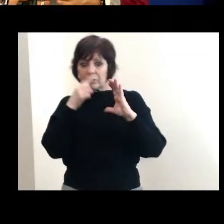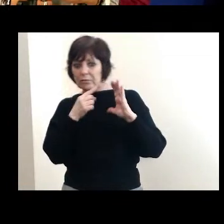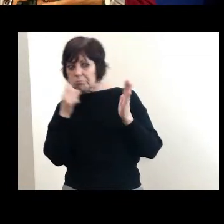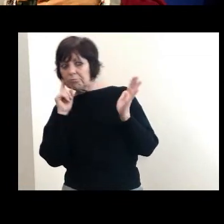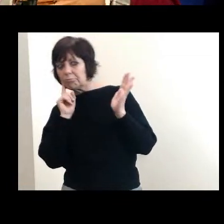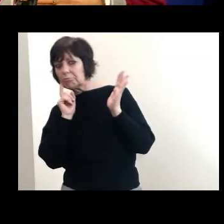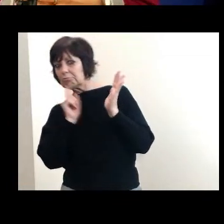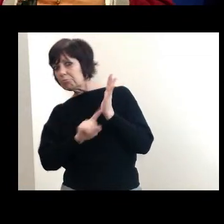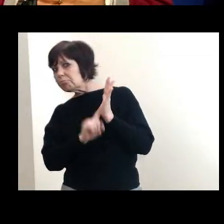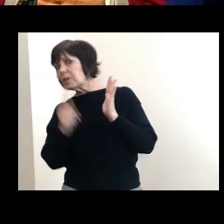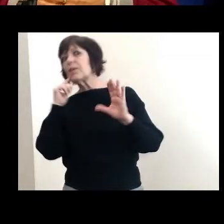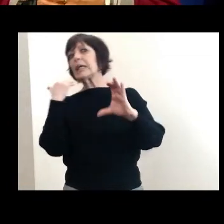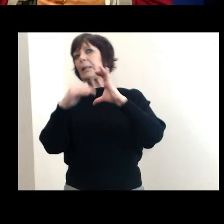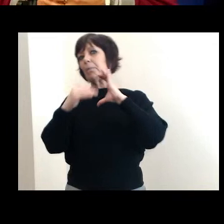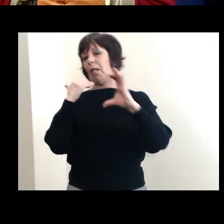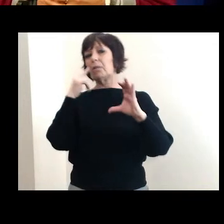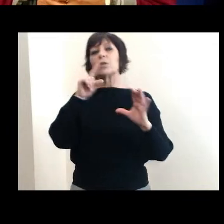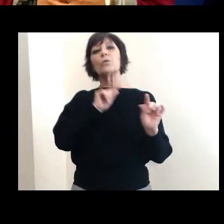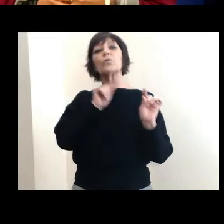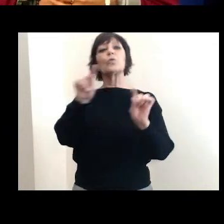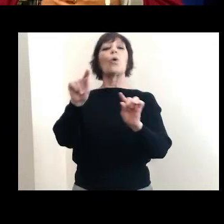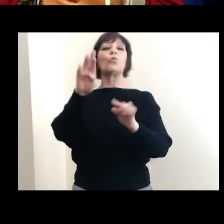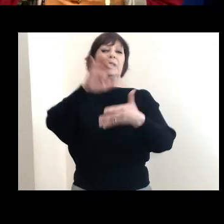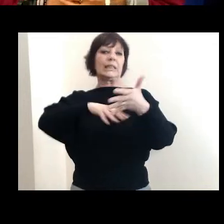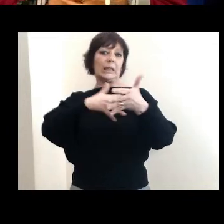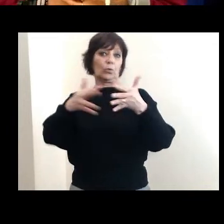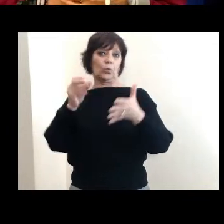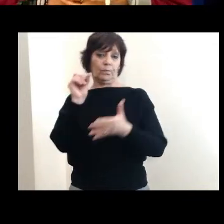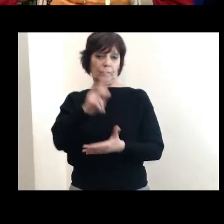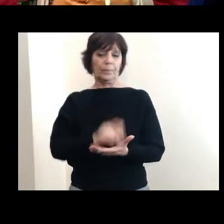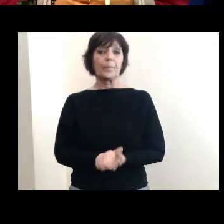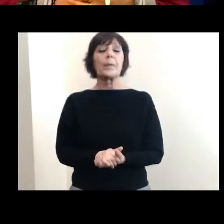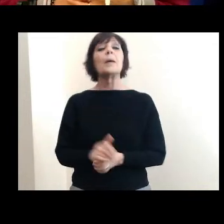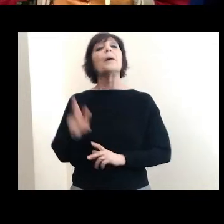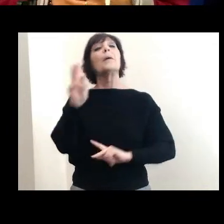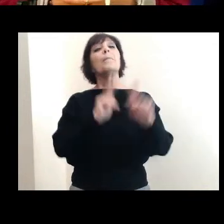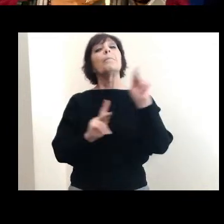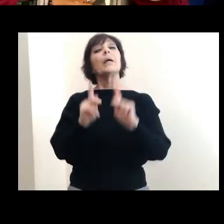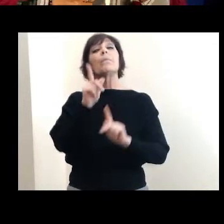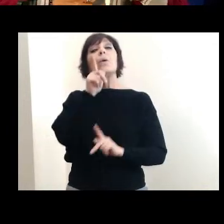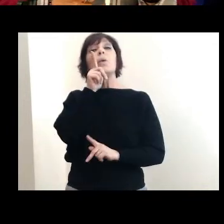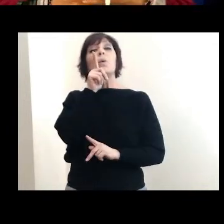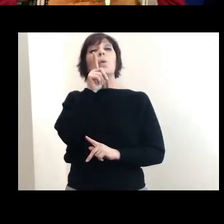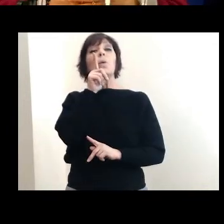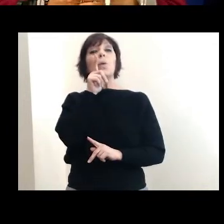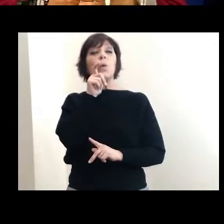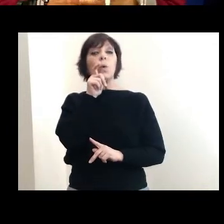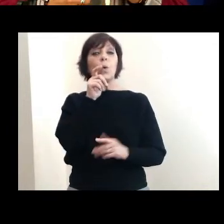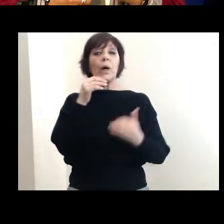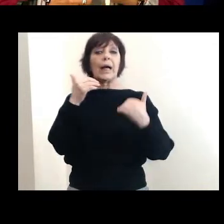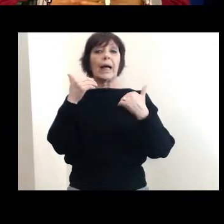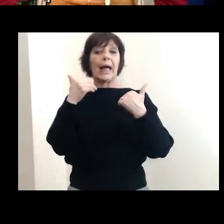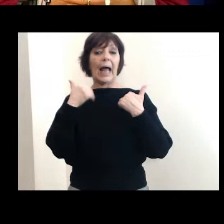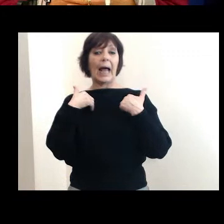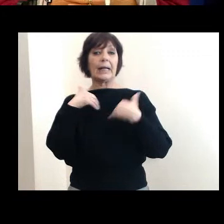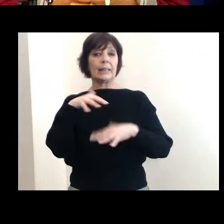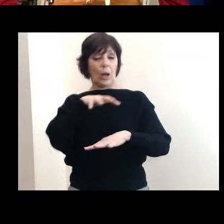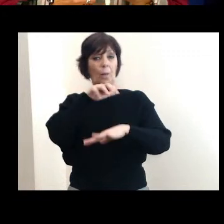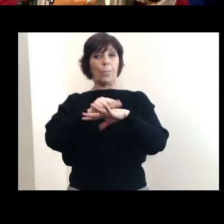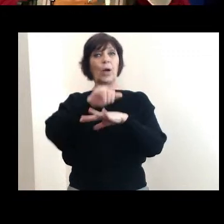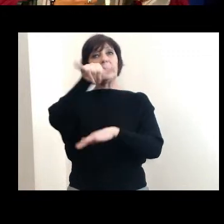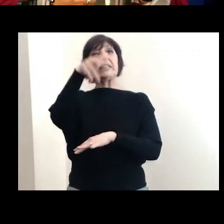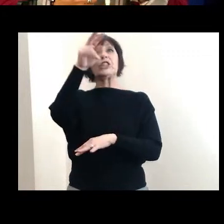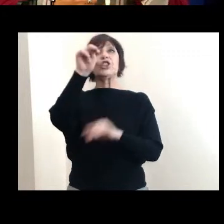email from us so you'll be able to reschedule. For people who had earlier appointments in January